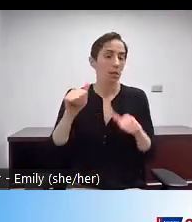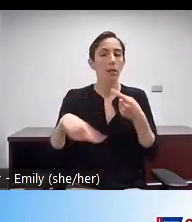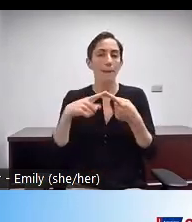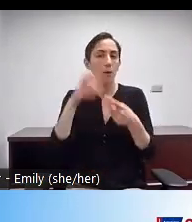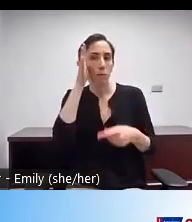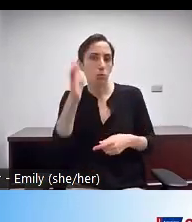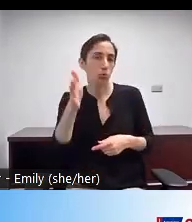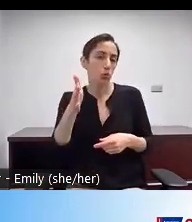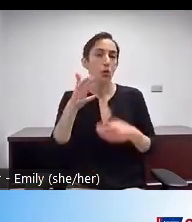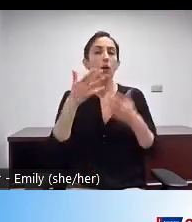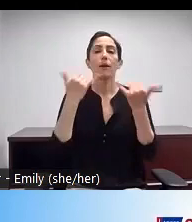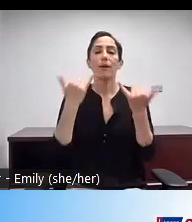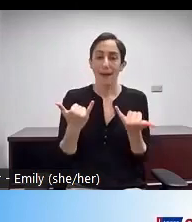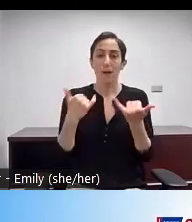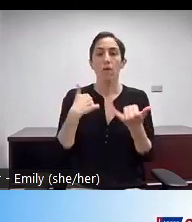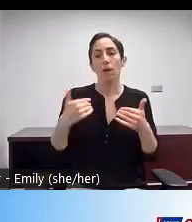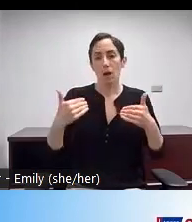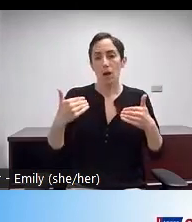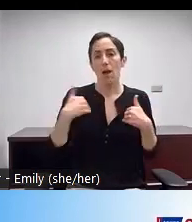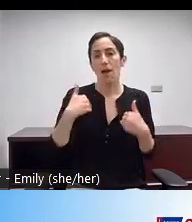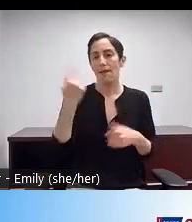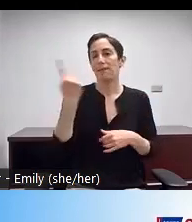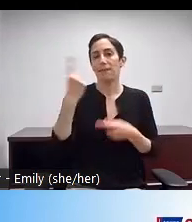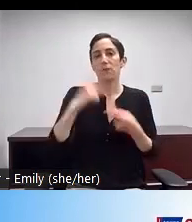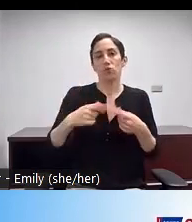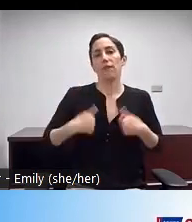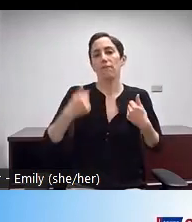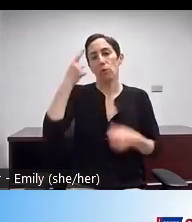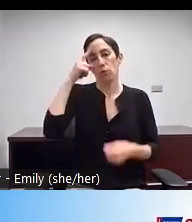future. Now I have something to live for.